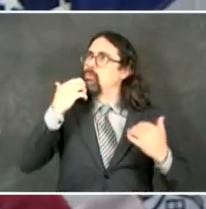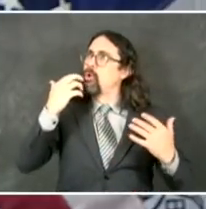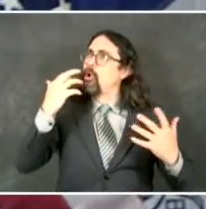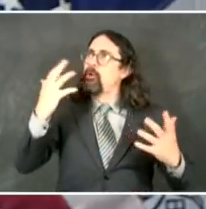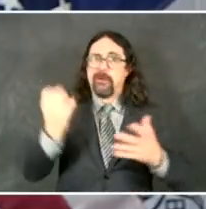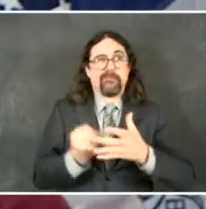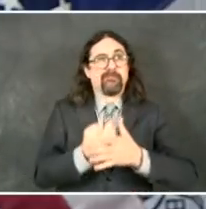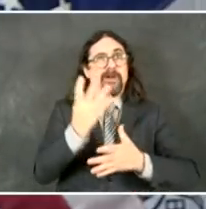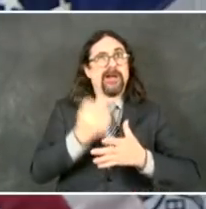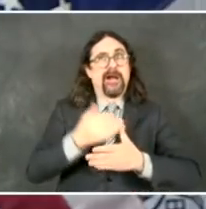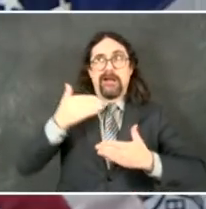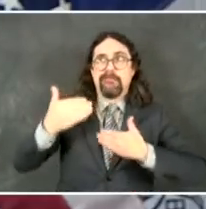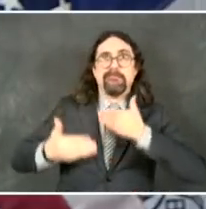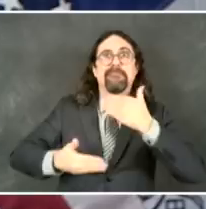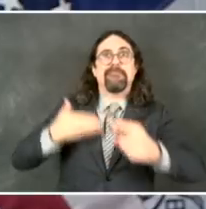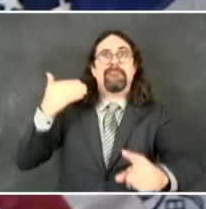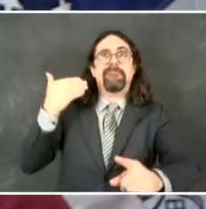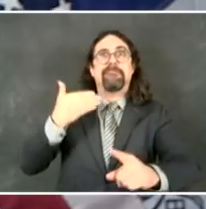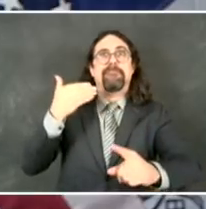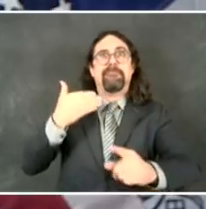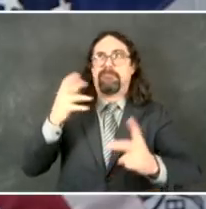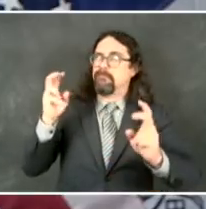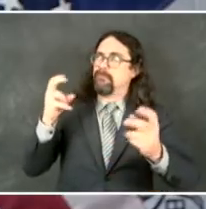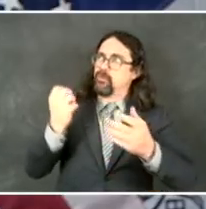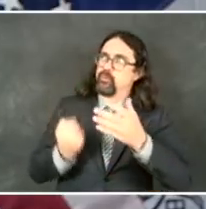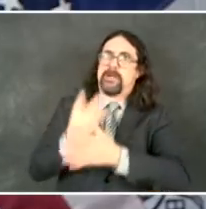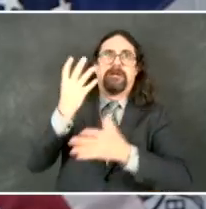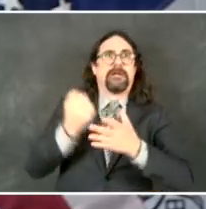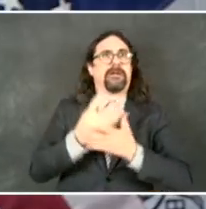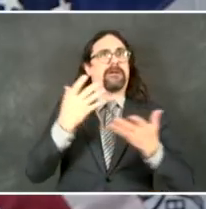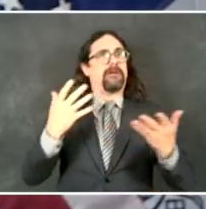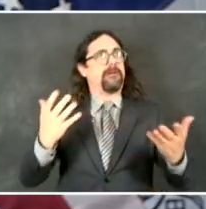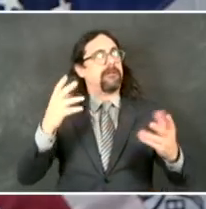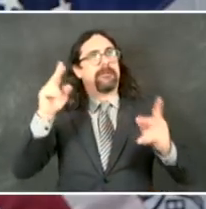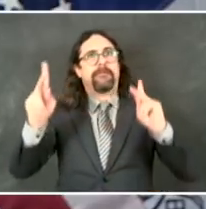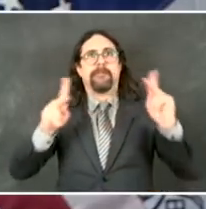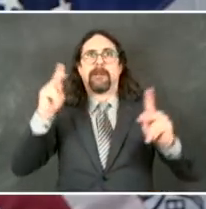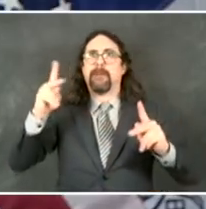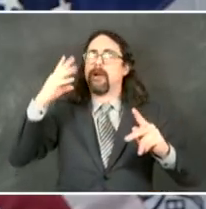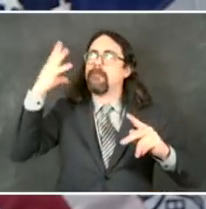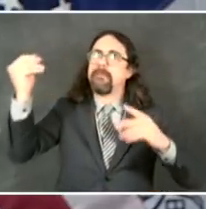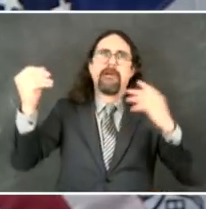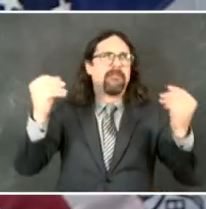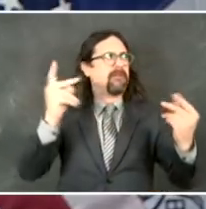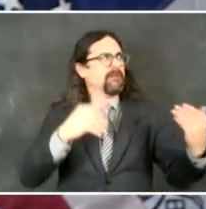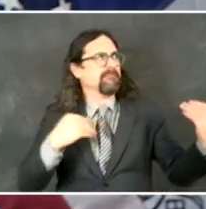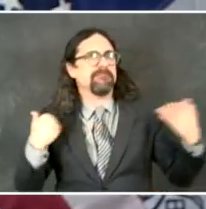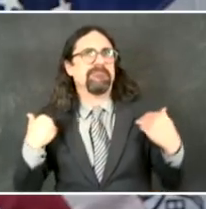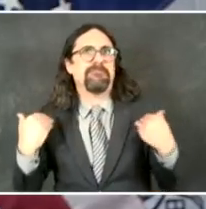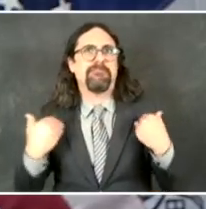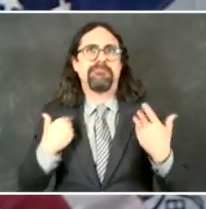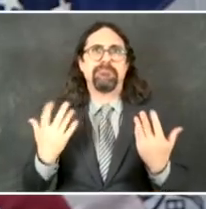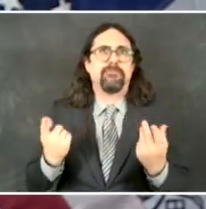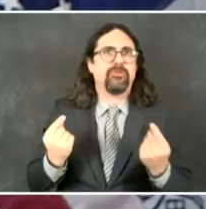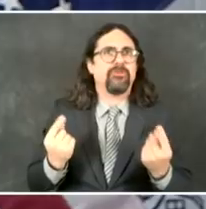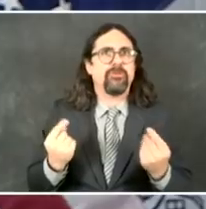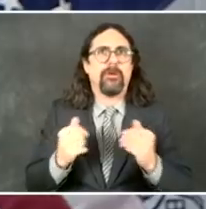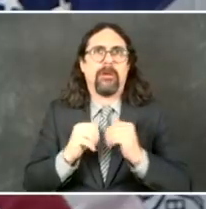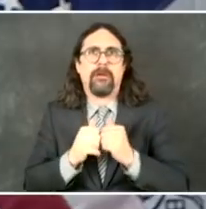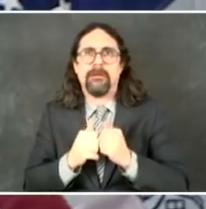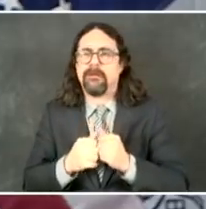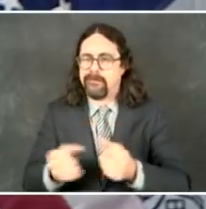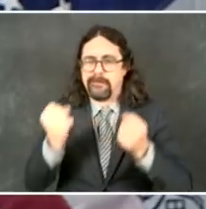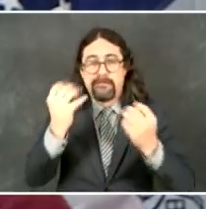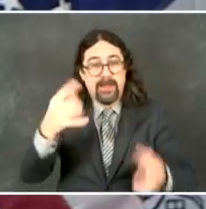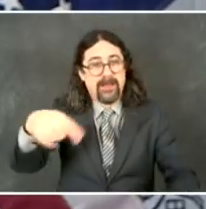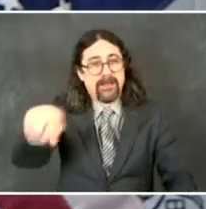outside. Gotten a lot of good questions from everyday New Yorkers and from the media and from elected officials. How are we going to balance this? Well, we're going to